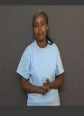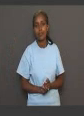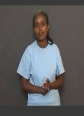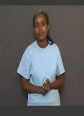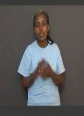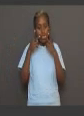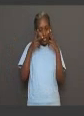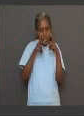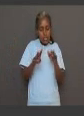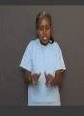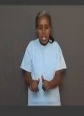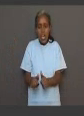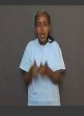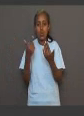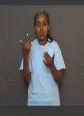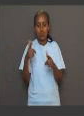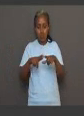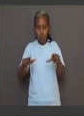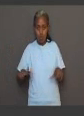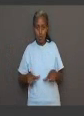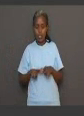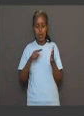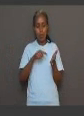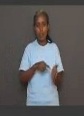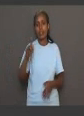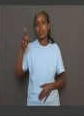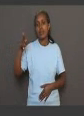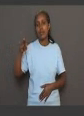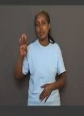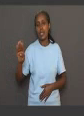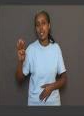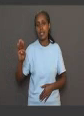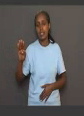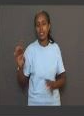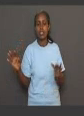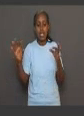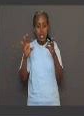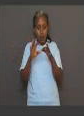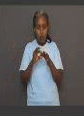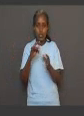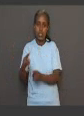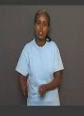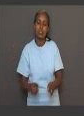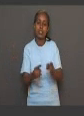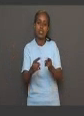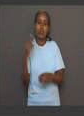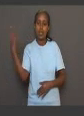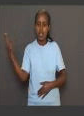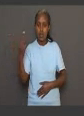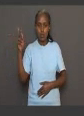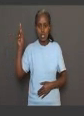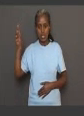Let us see how to locate point B in a coordinate system using